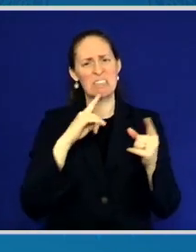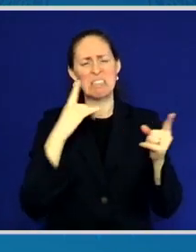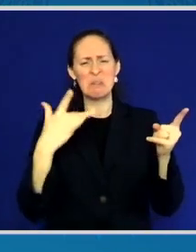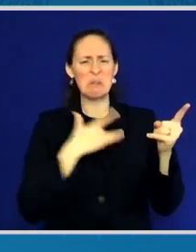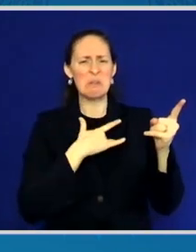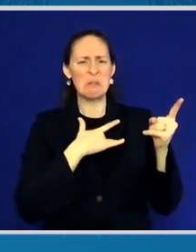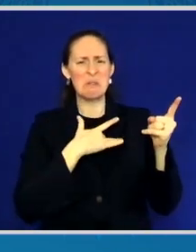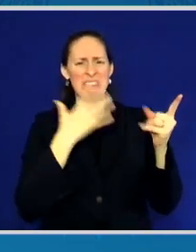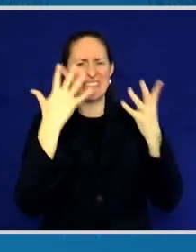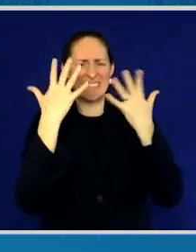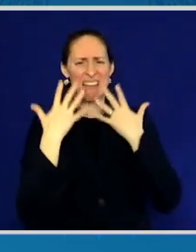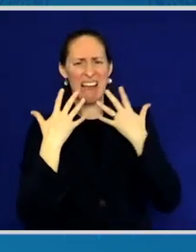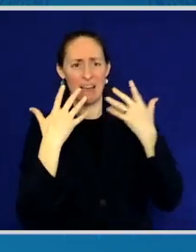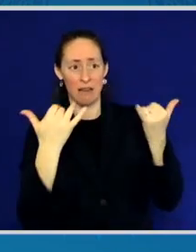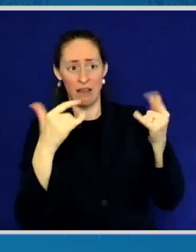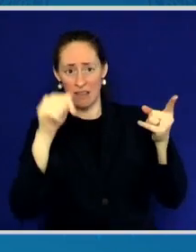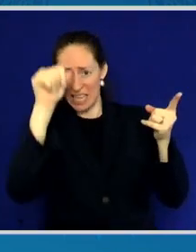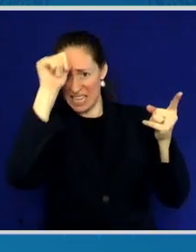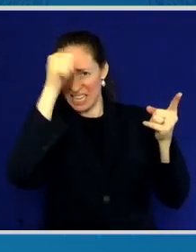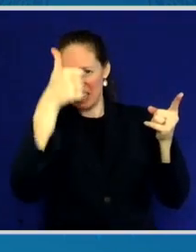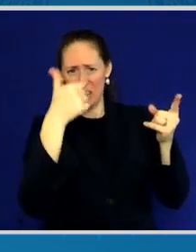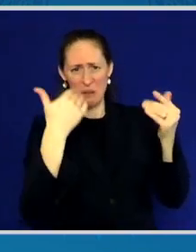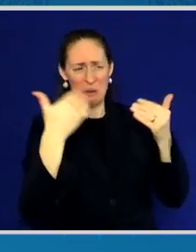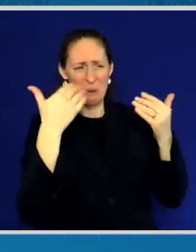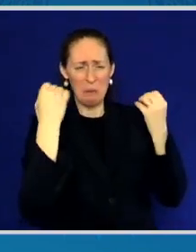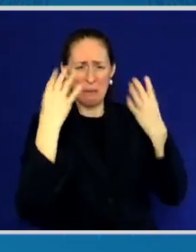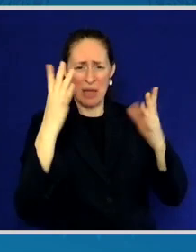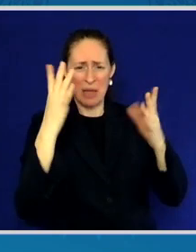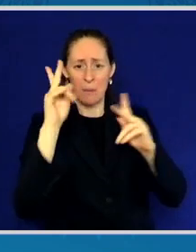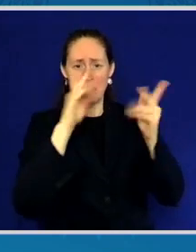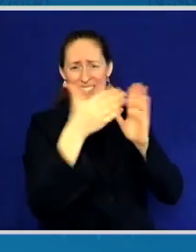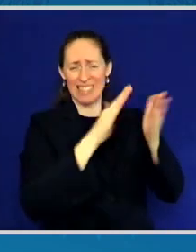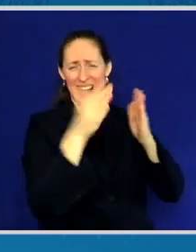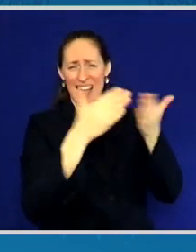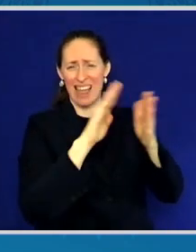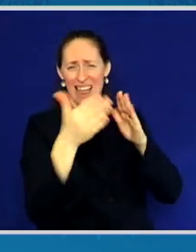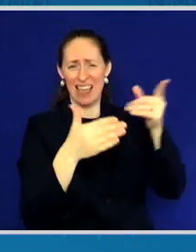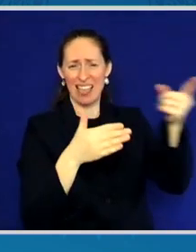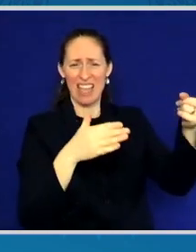of life. And as I have said before, and I will say again,